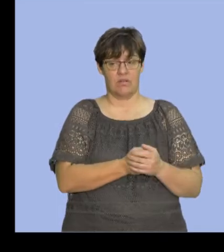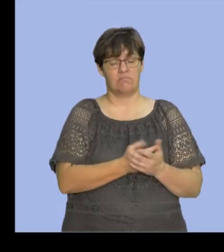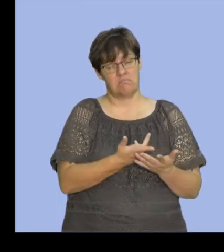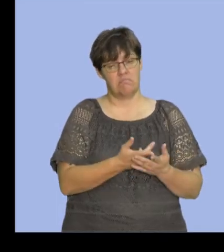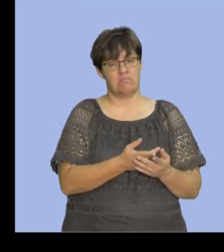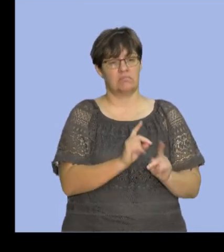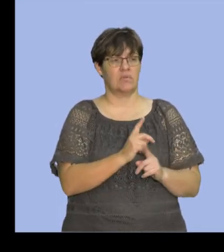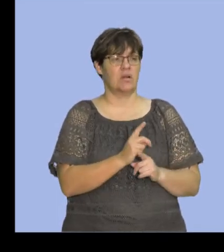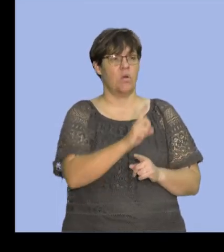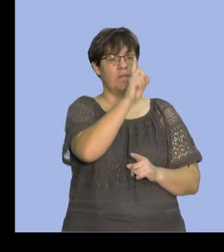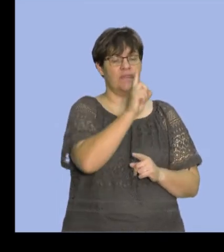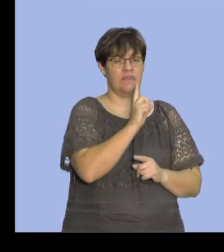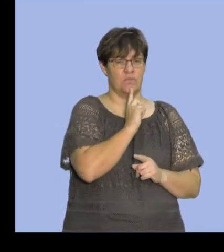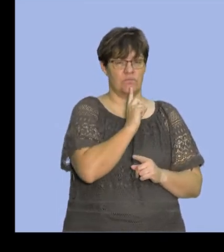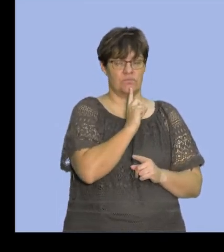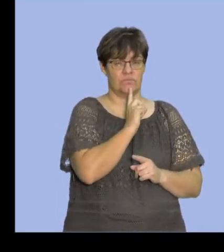of